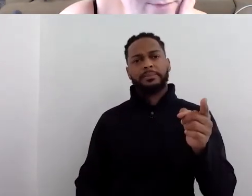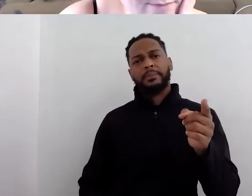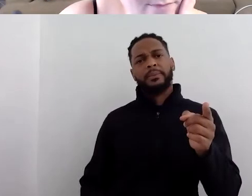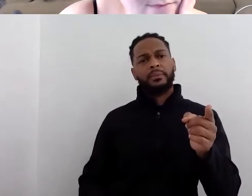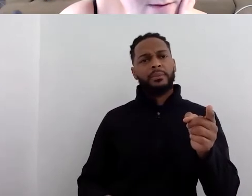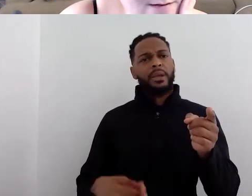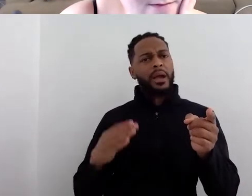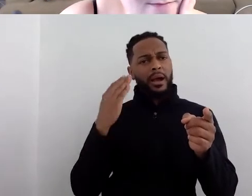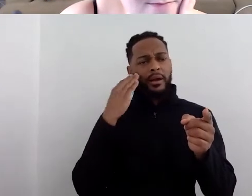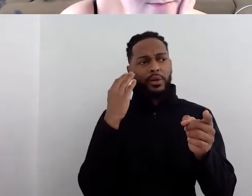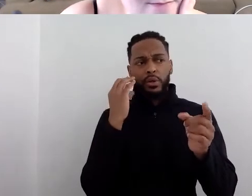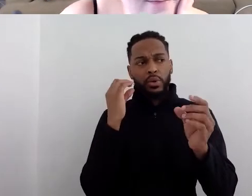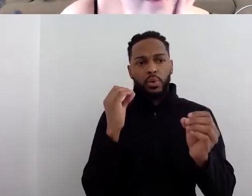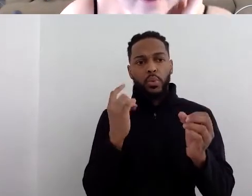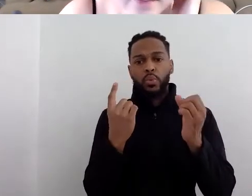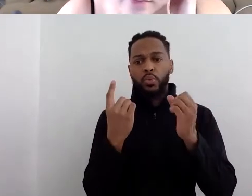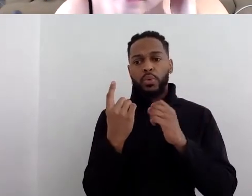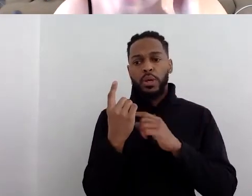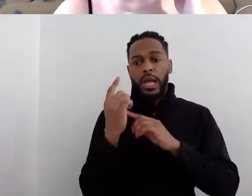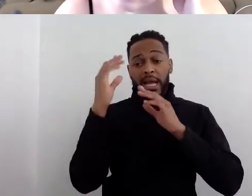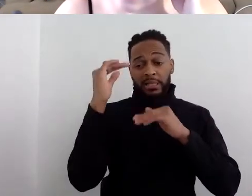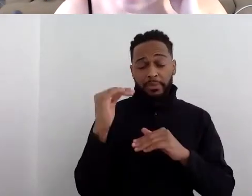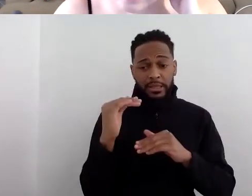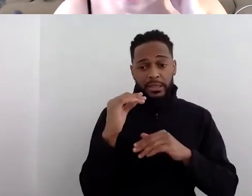have said that this was inevitable,